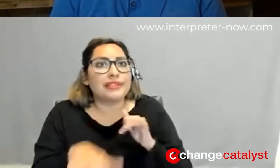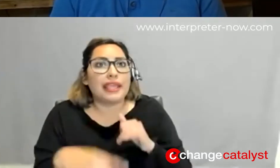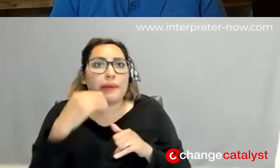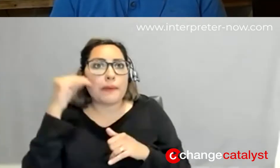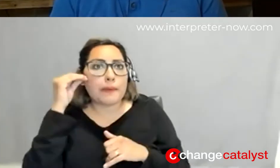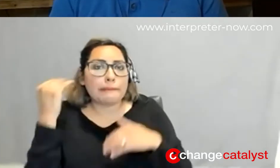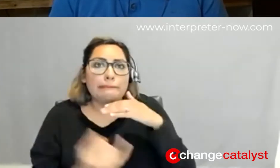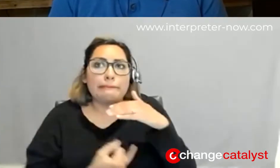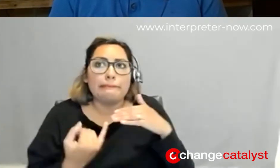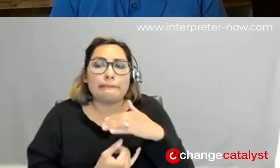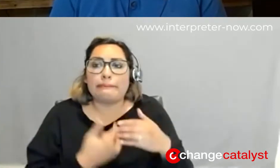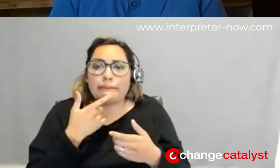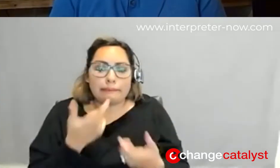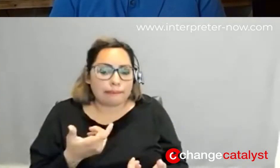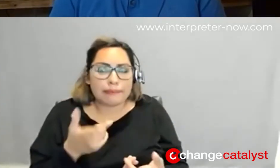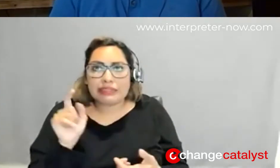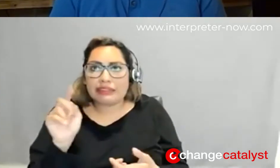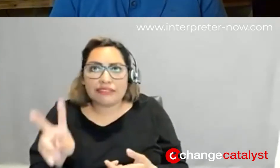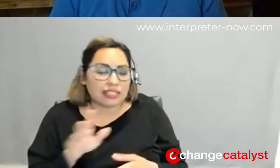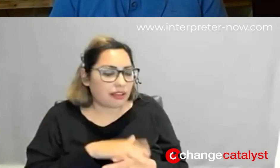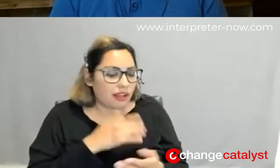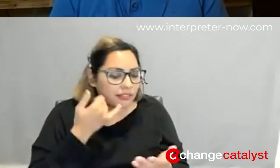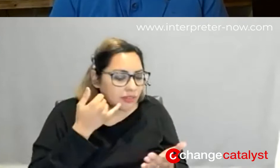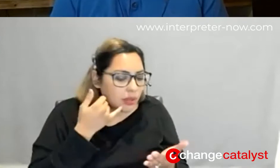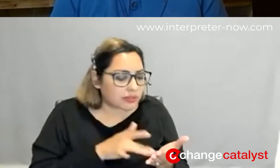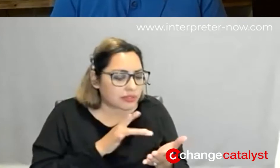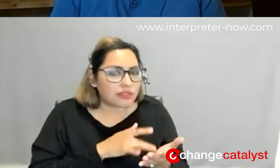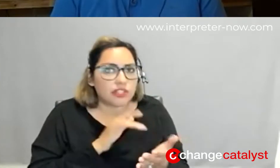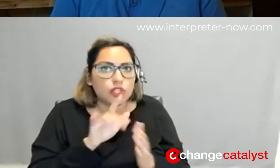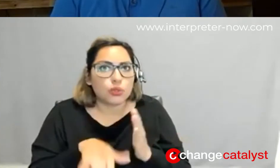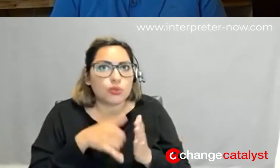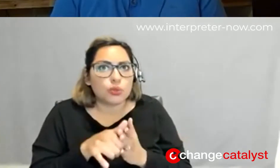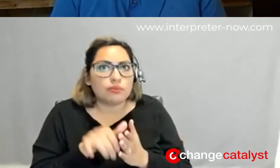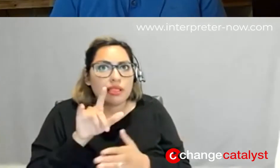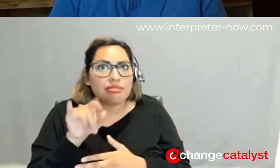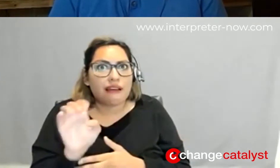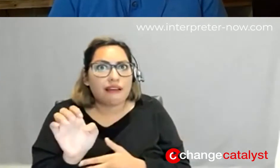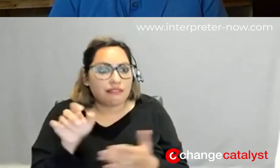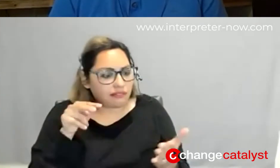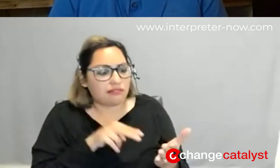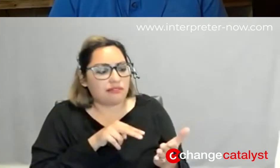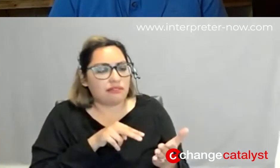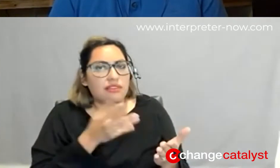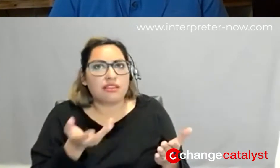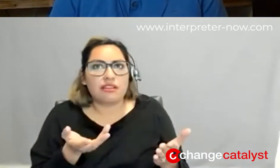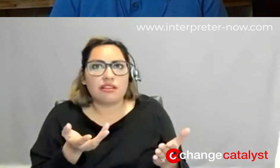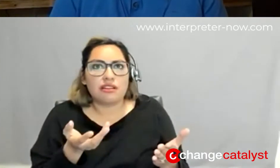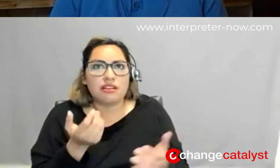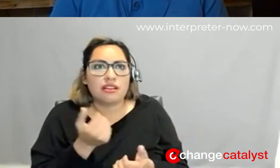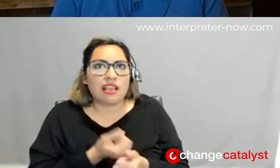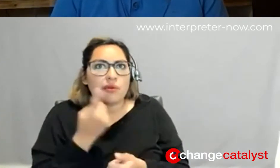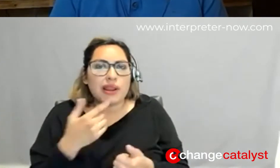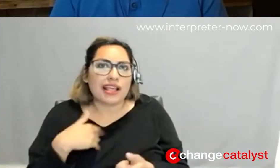we're all on our screens and YouTube is live and everyone has